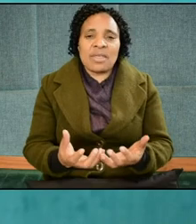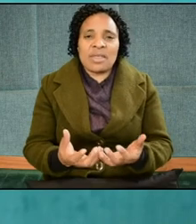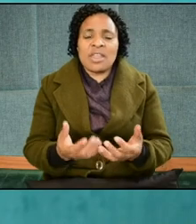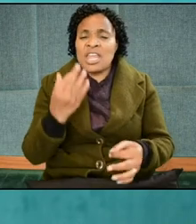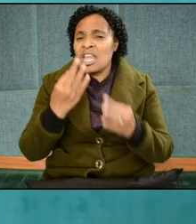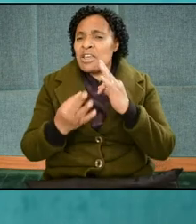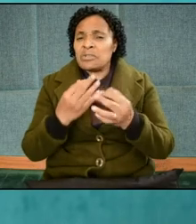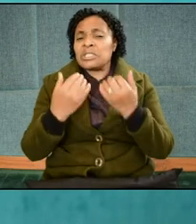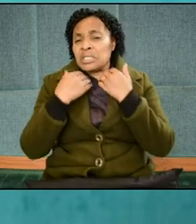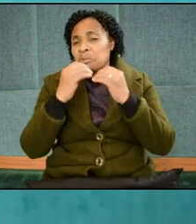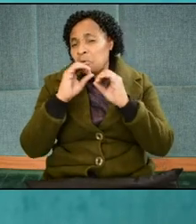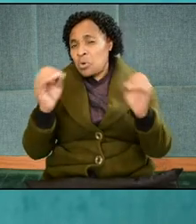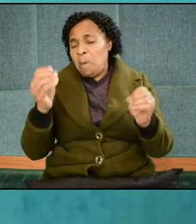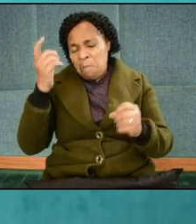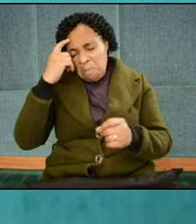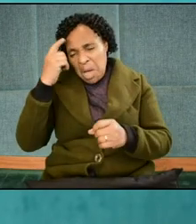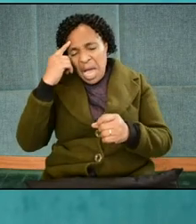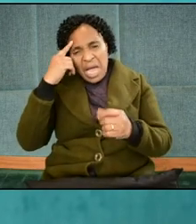not sleepy,